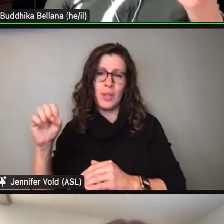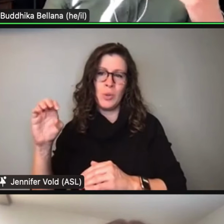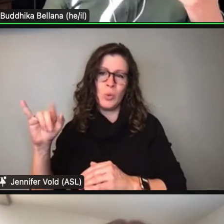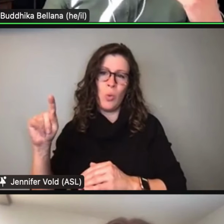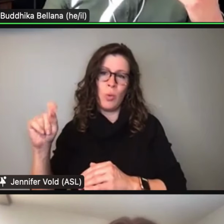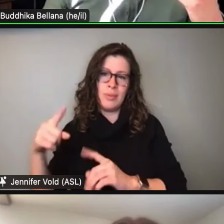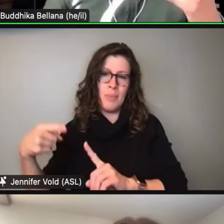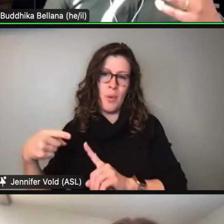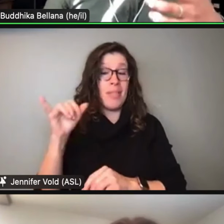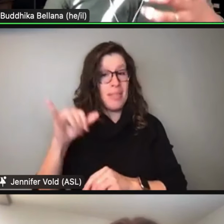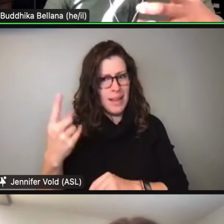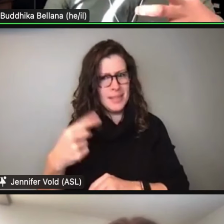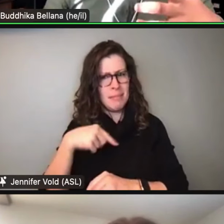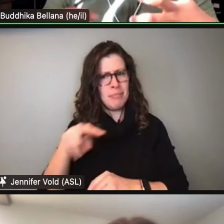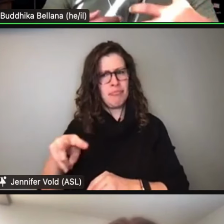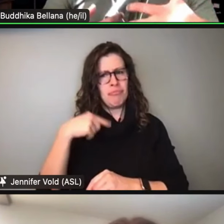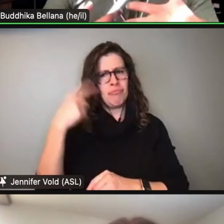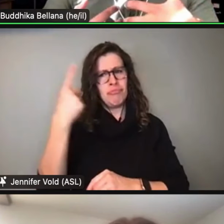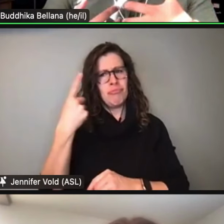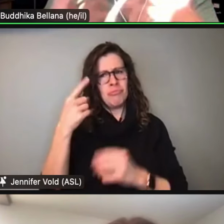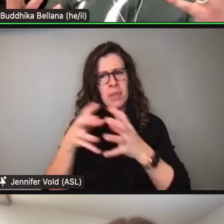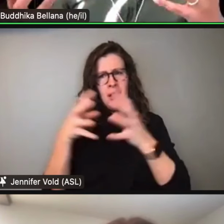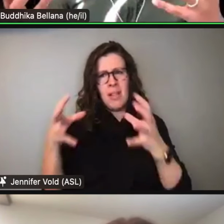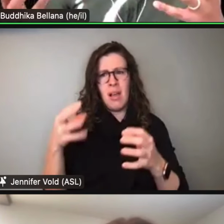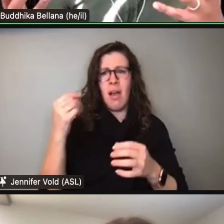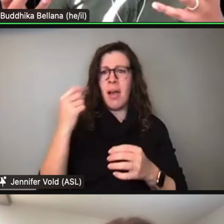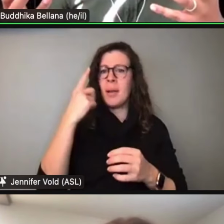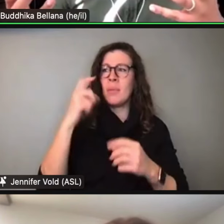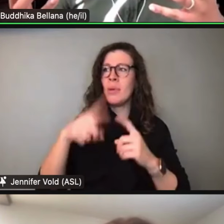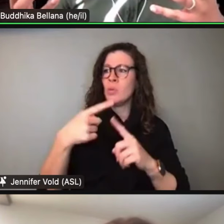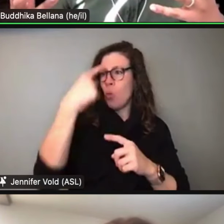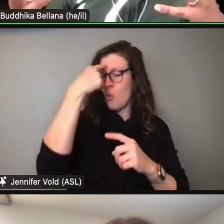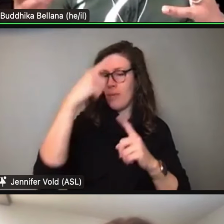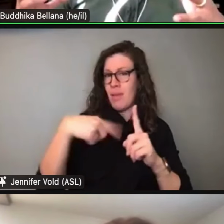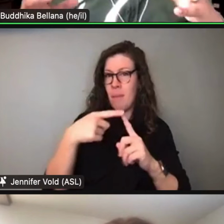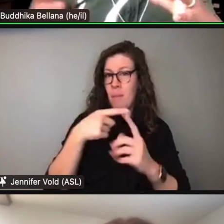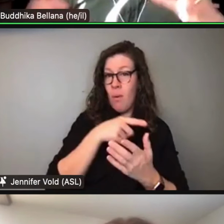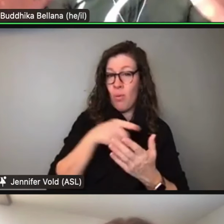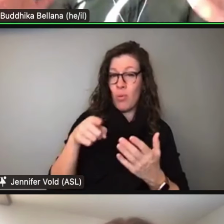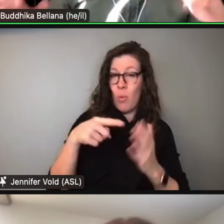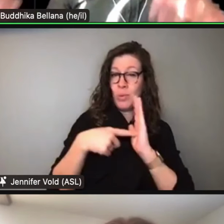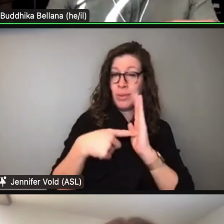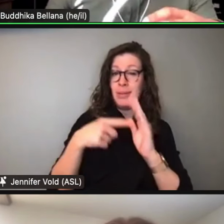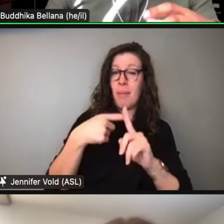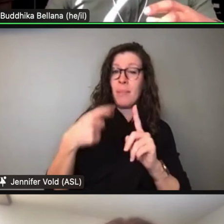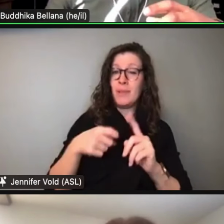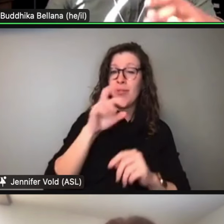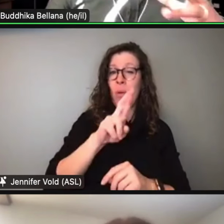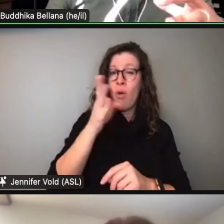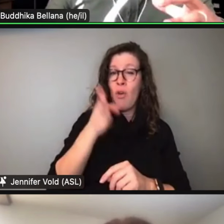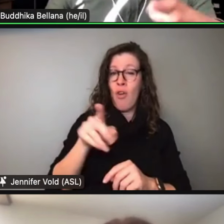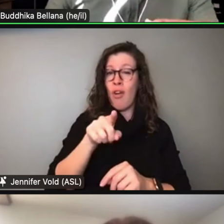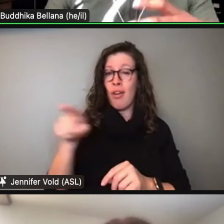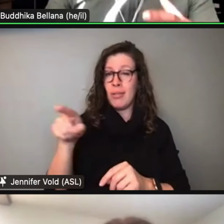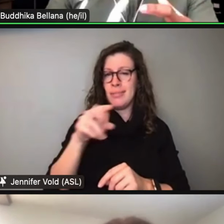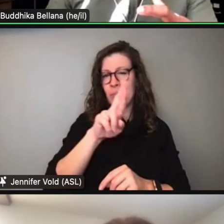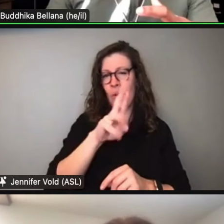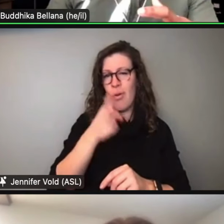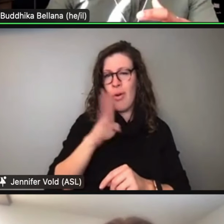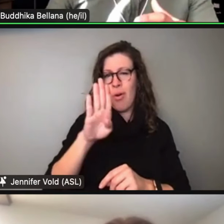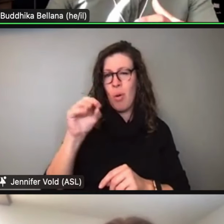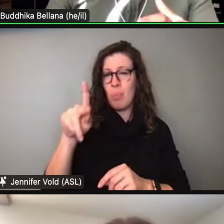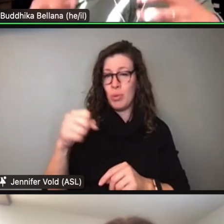something that I've been thinking about quite a lot, because when I think of those examples from the subreddit stuff I was showing you from our books, those